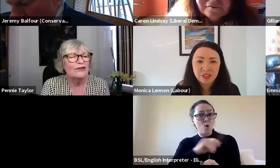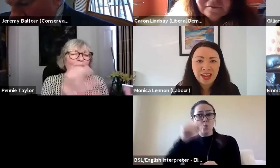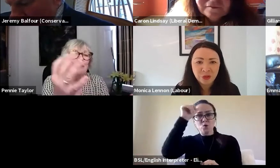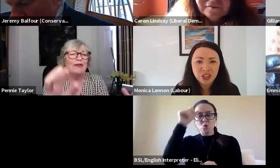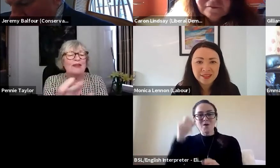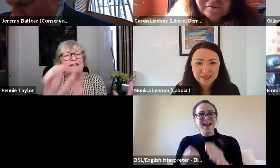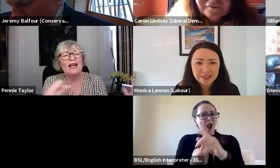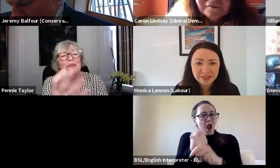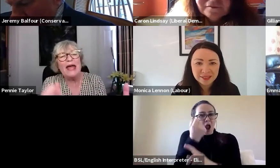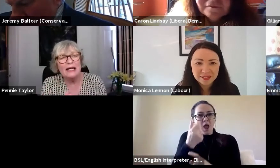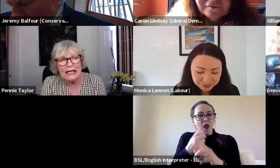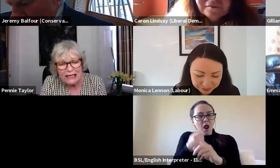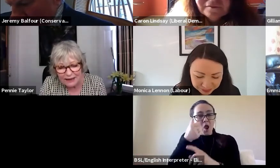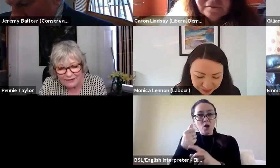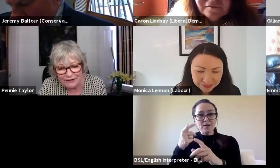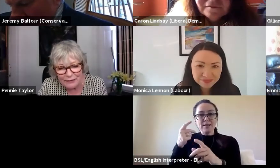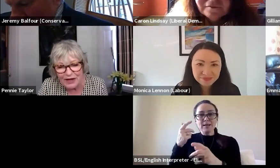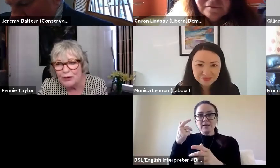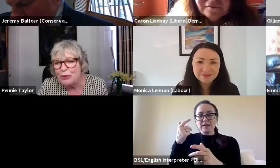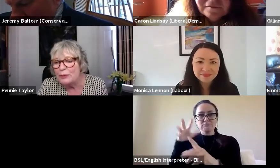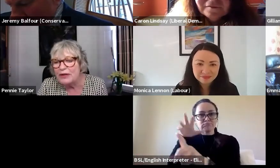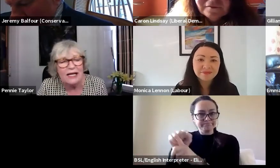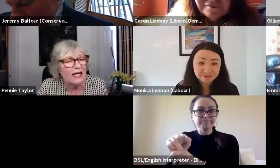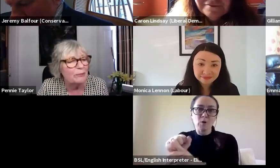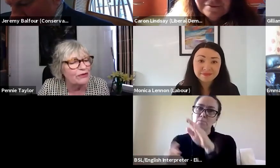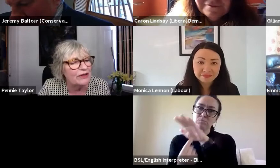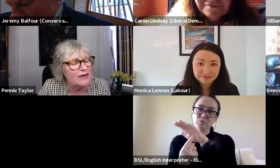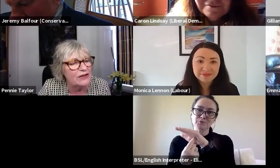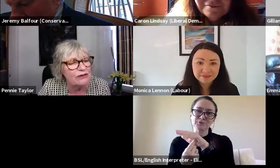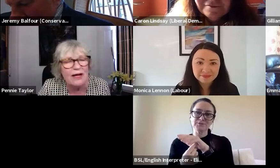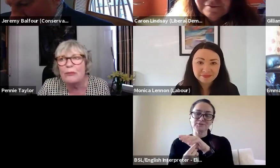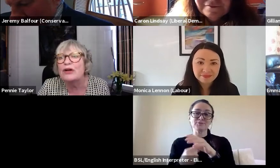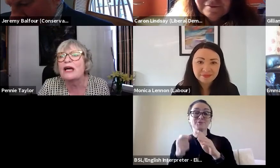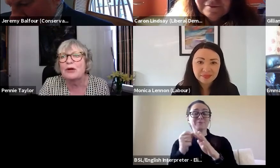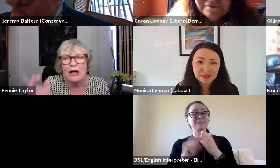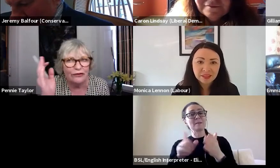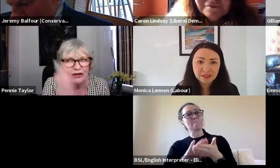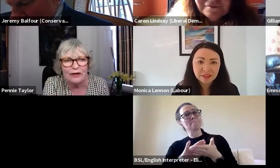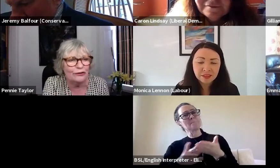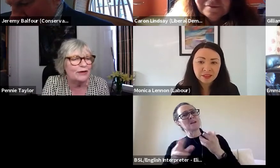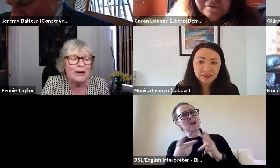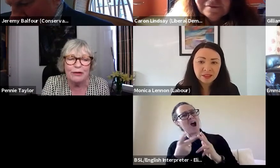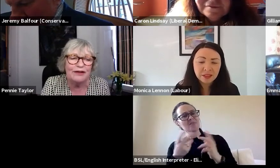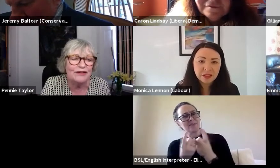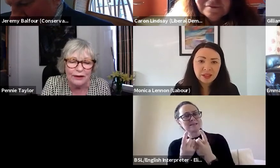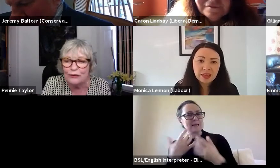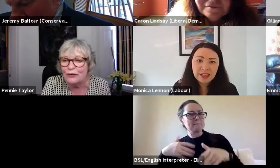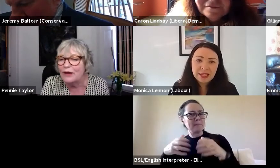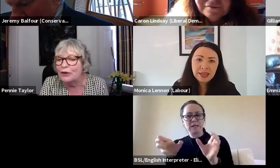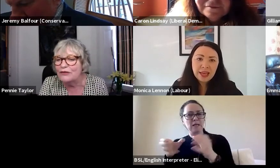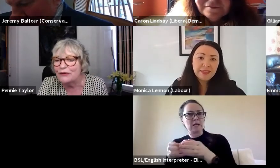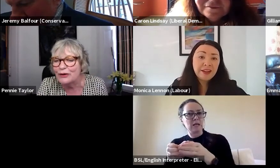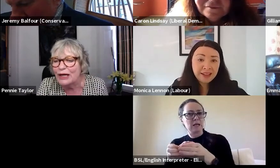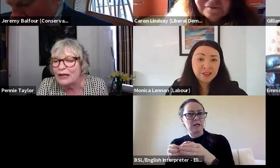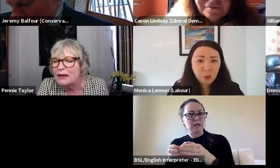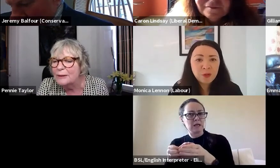people's survival chances. Like pain clinics end up down the bottom of the heap. Is there a danger of that, Monica? I'm going to ask you to answer in about 30 seconds on that one,